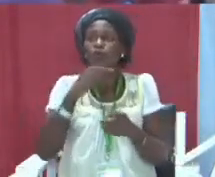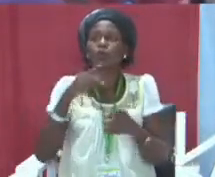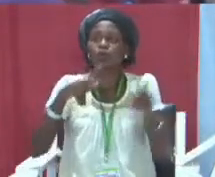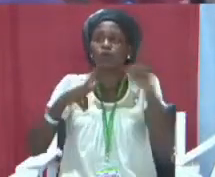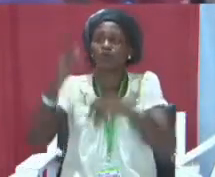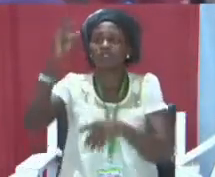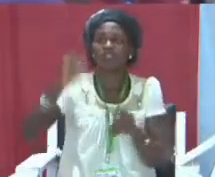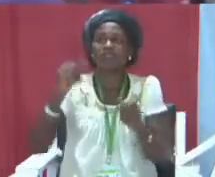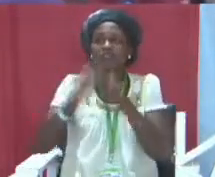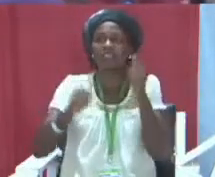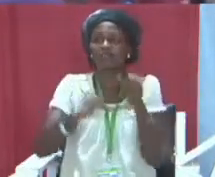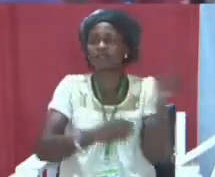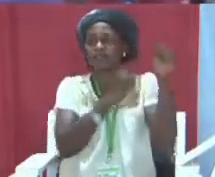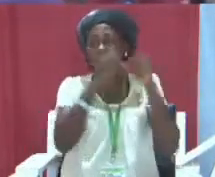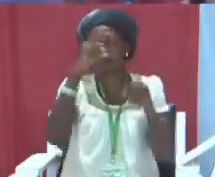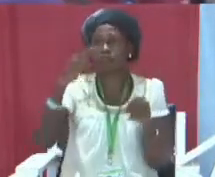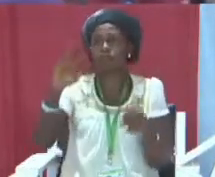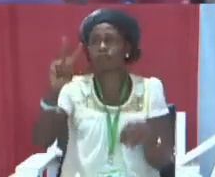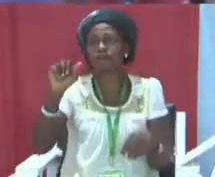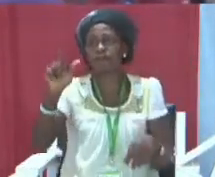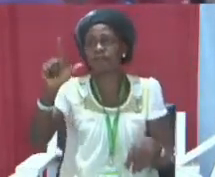down every mighty man of valor.